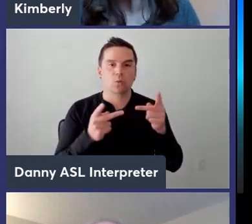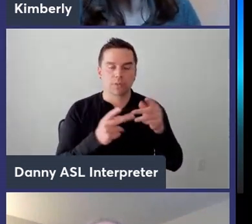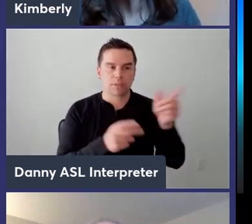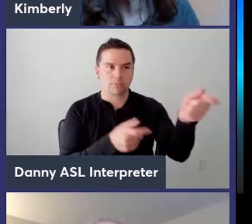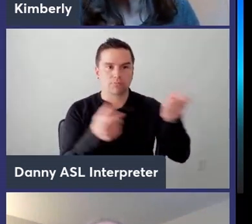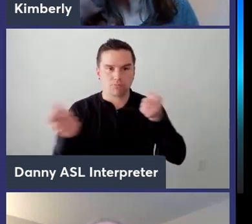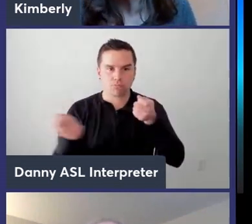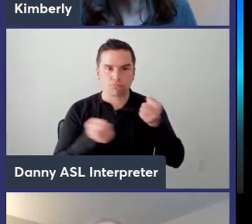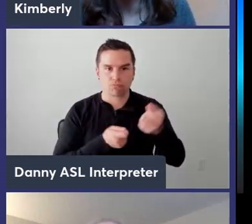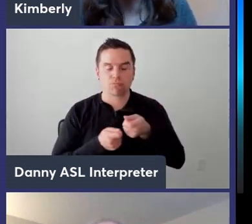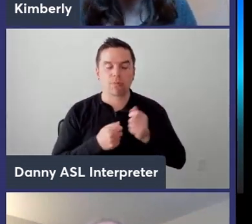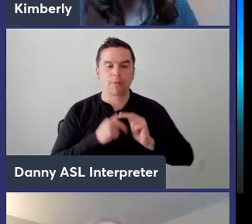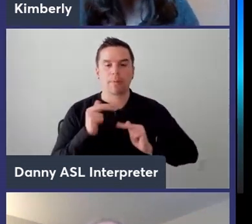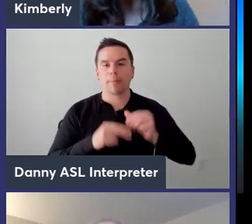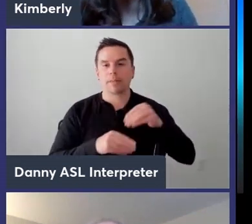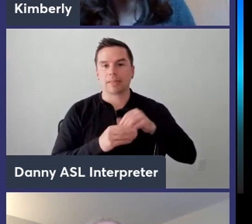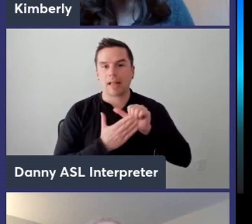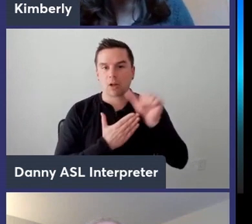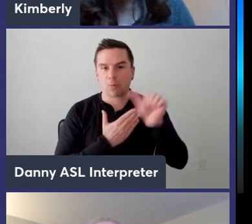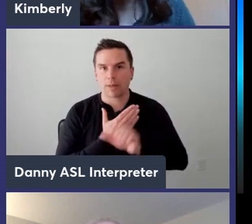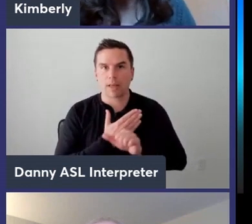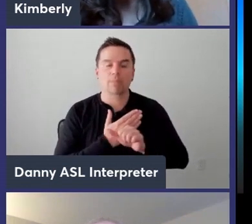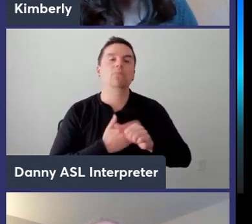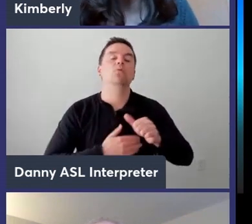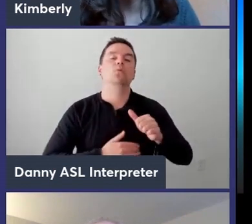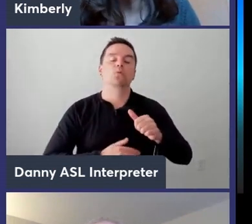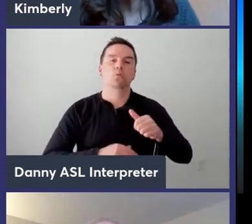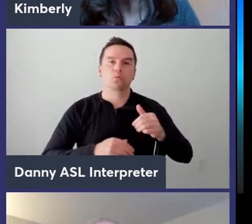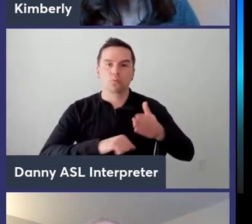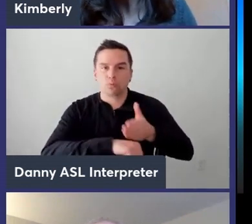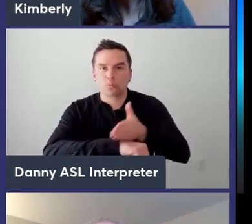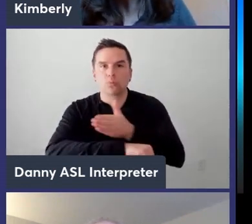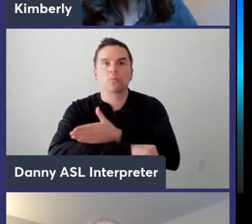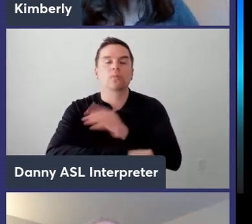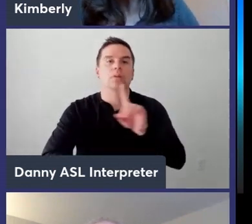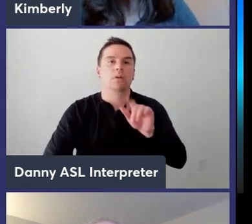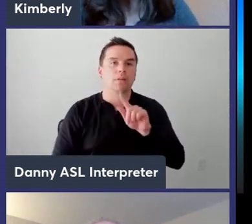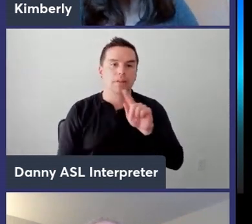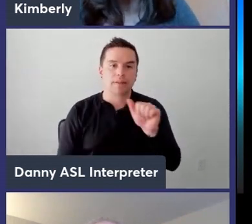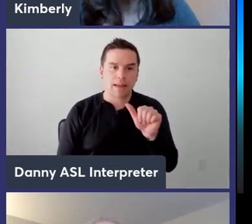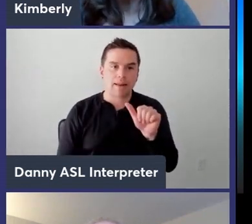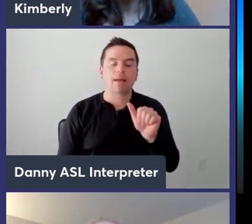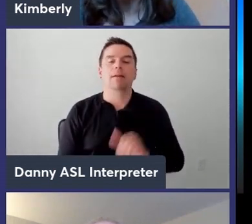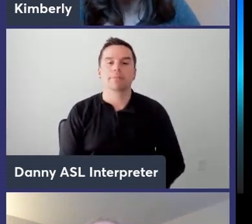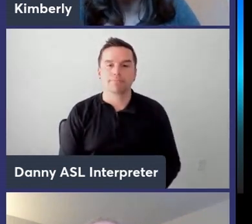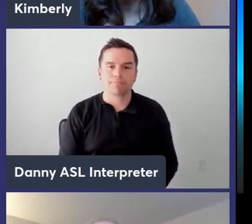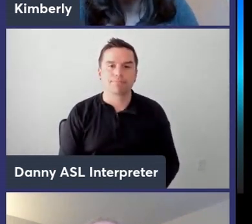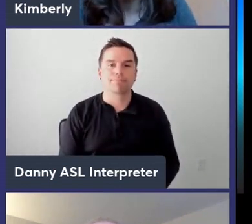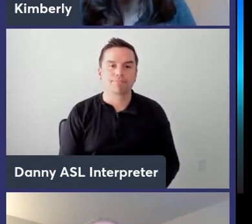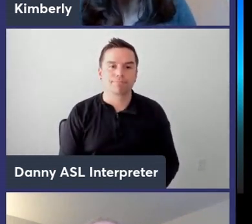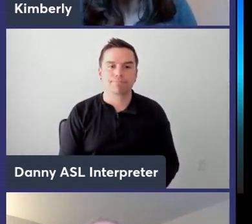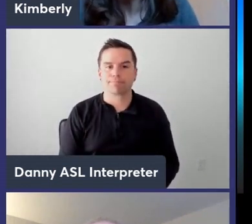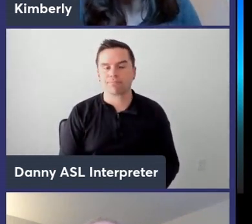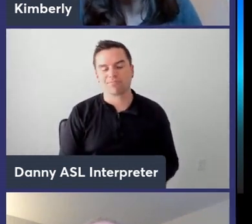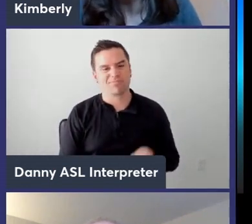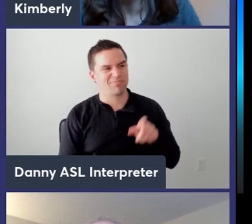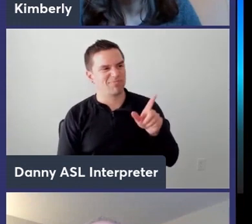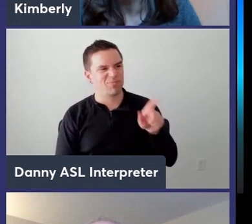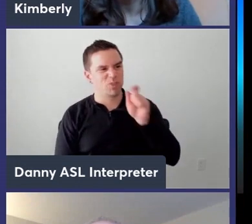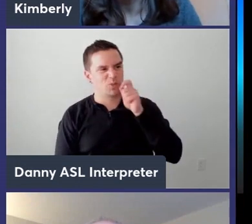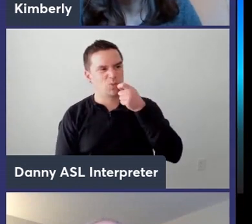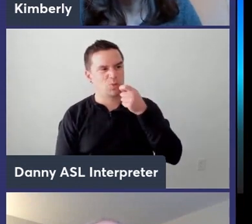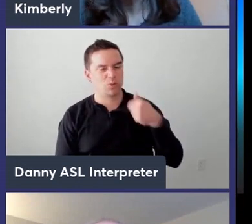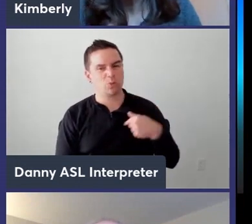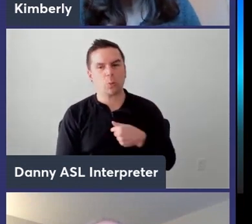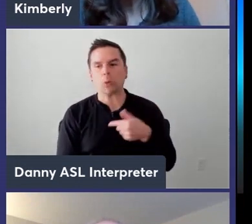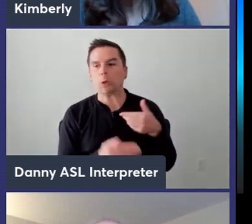to enrich the data, and then the visualizations, which I spent a lot of time talking about in this session. Yeah. Oh, this is cool. So we are getting